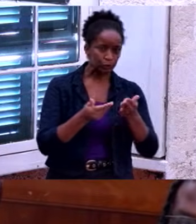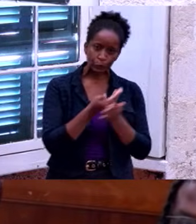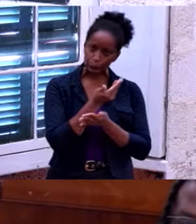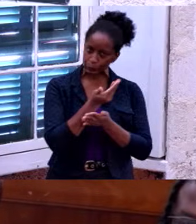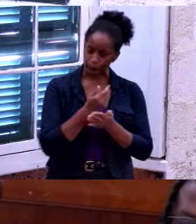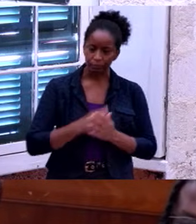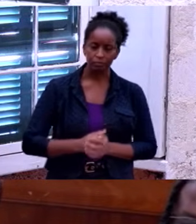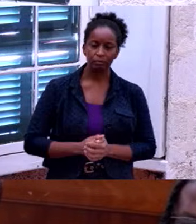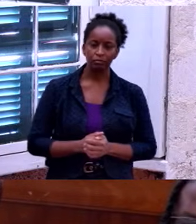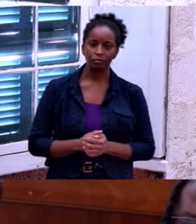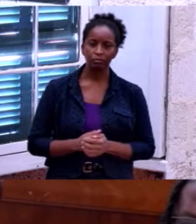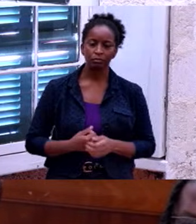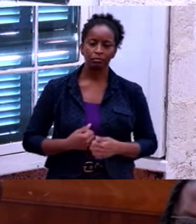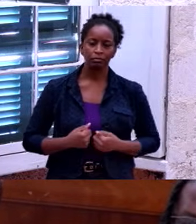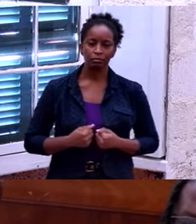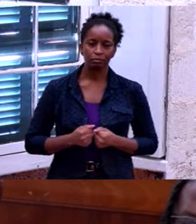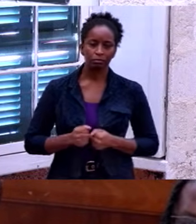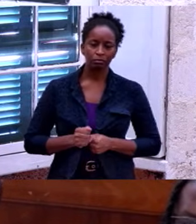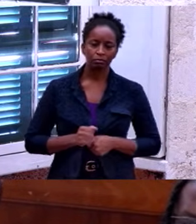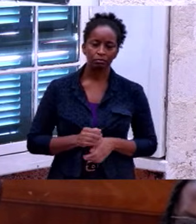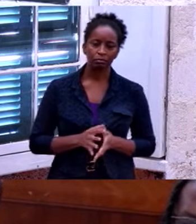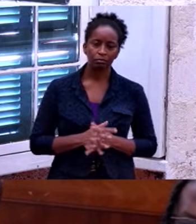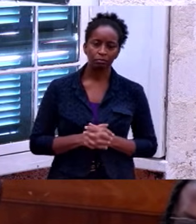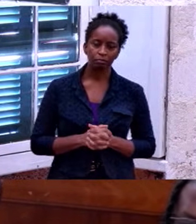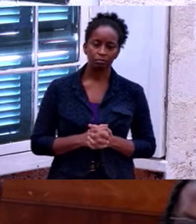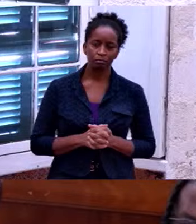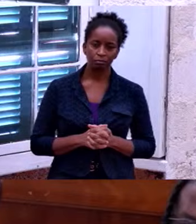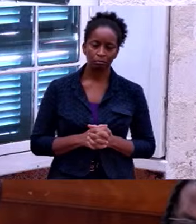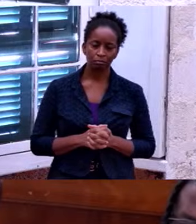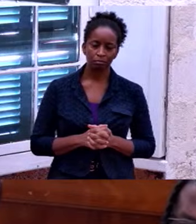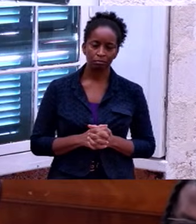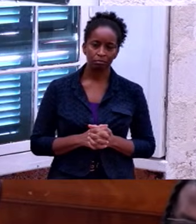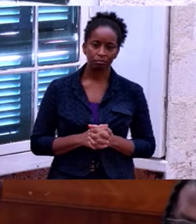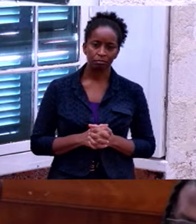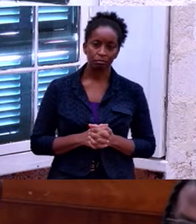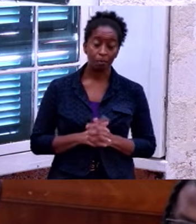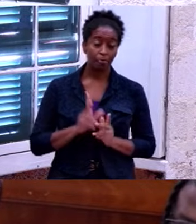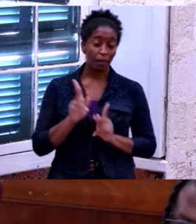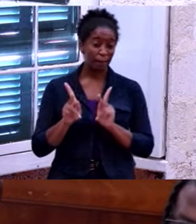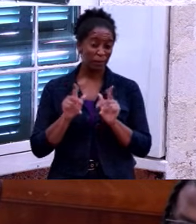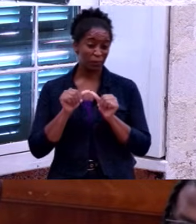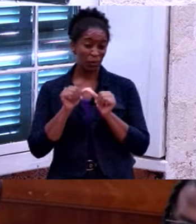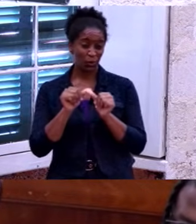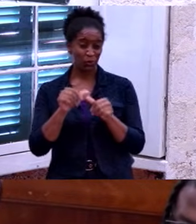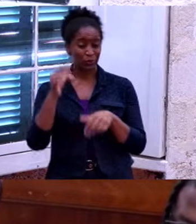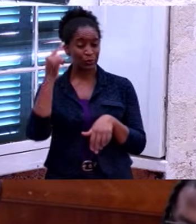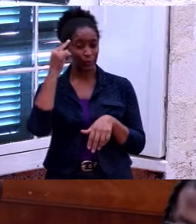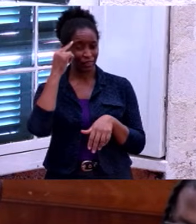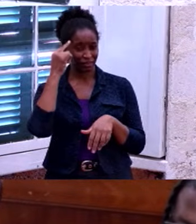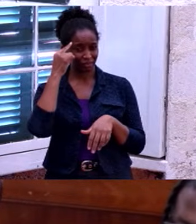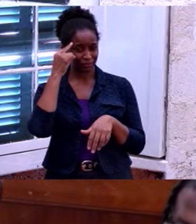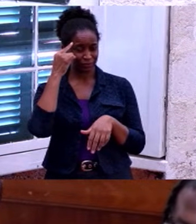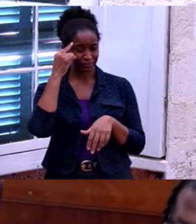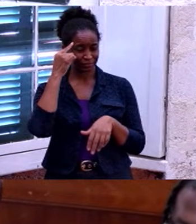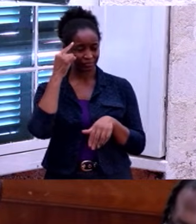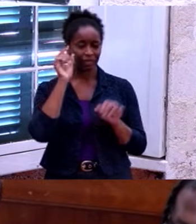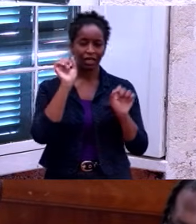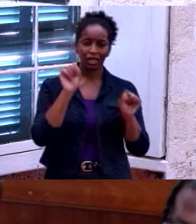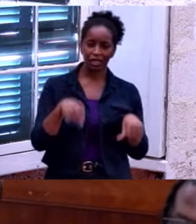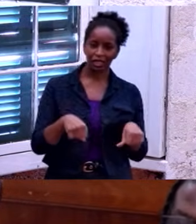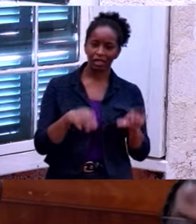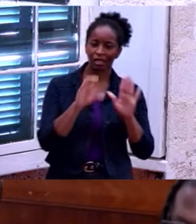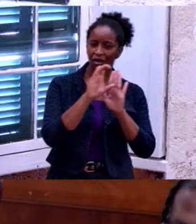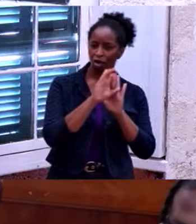quell this continuing notion that the only way you can alter the constitution is by wholesale